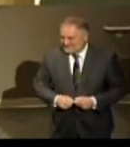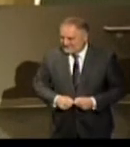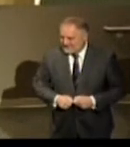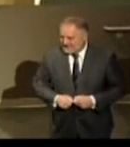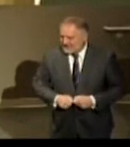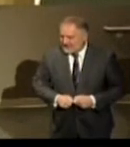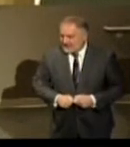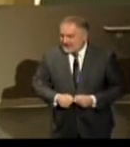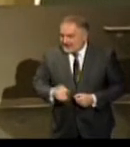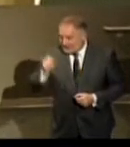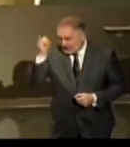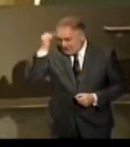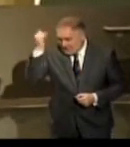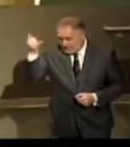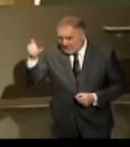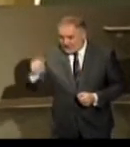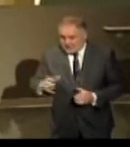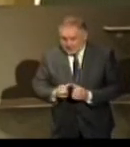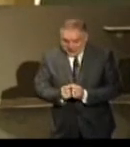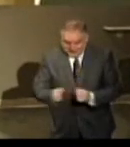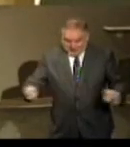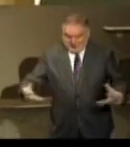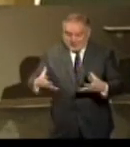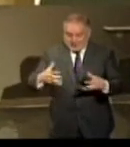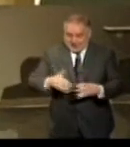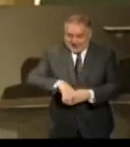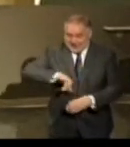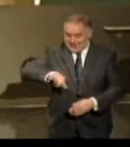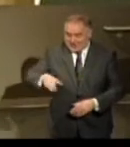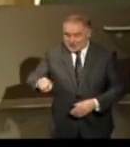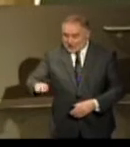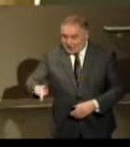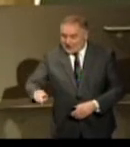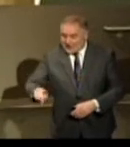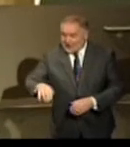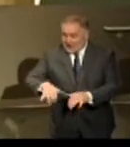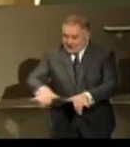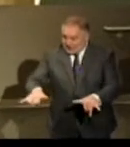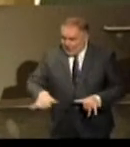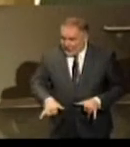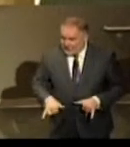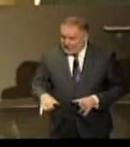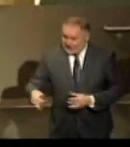Can you imagine an explosion taking place in a junkyard and a Rolls Royce being left?